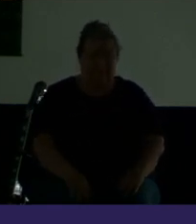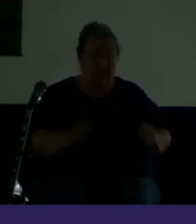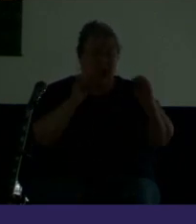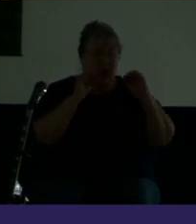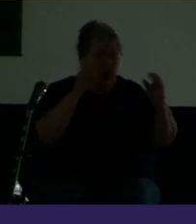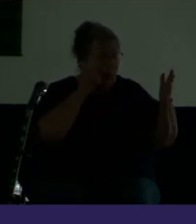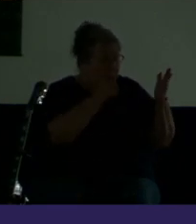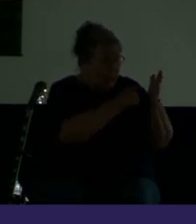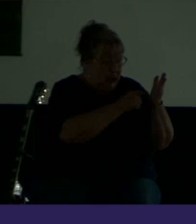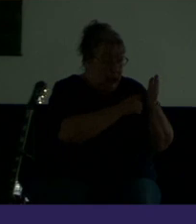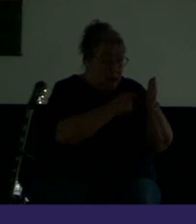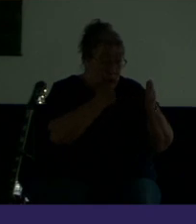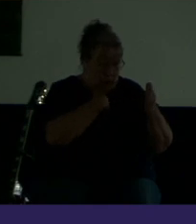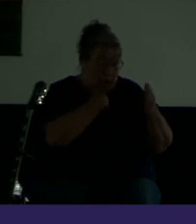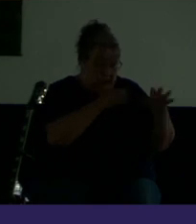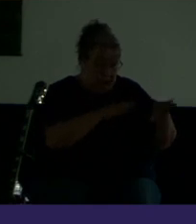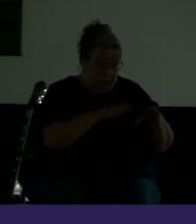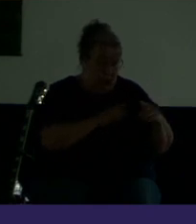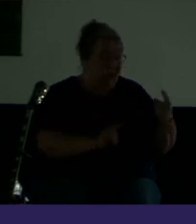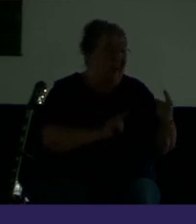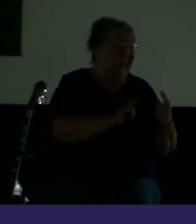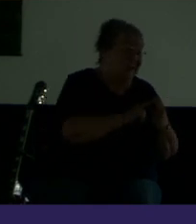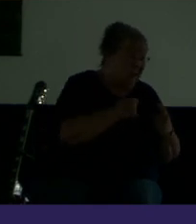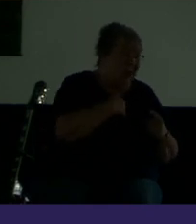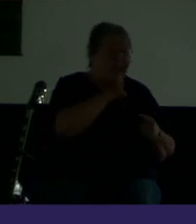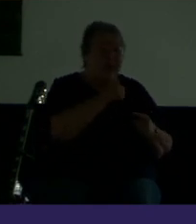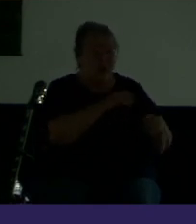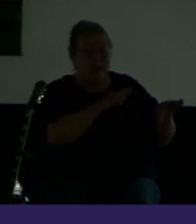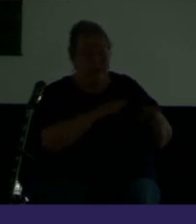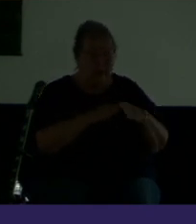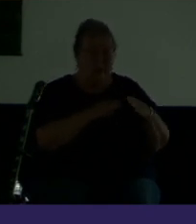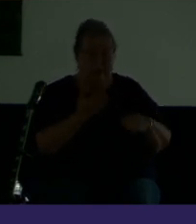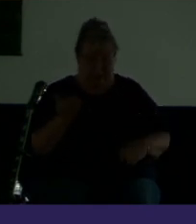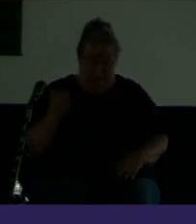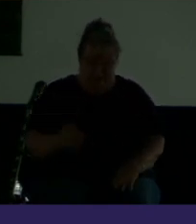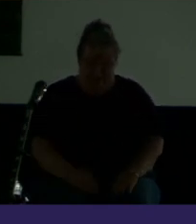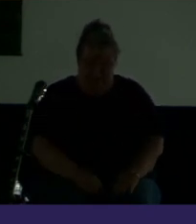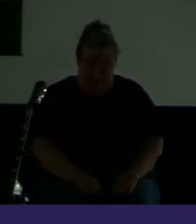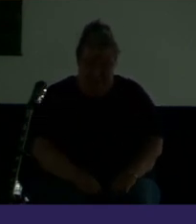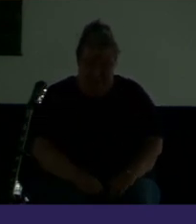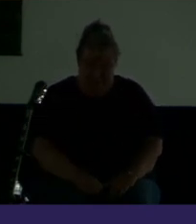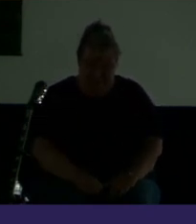Nobody notices what I do until I don't do it.